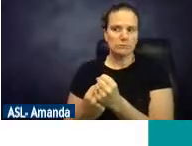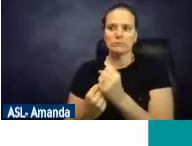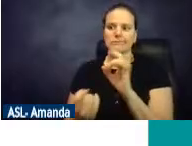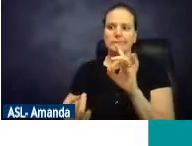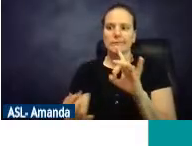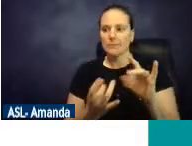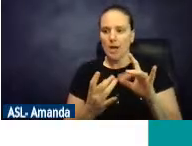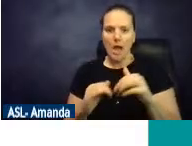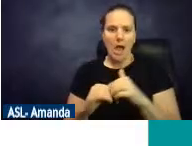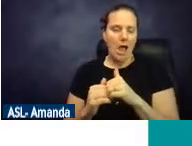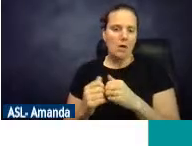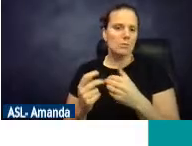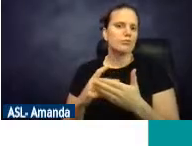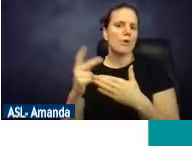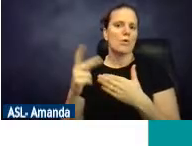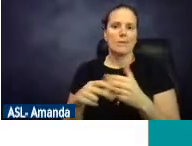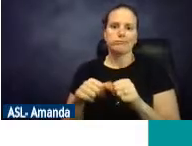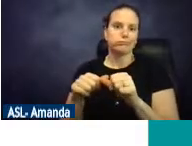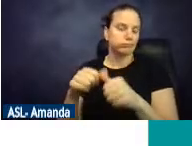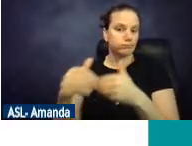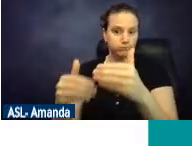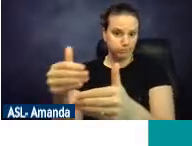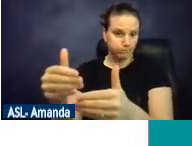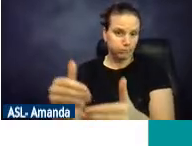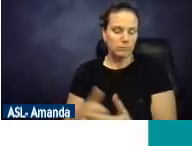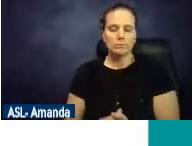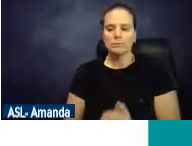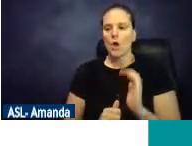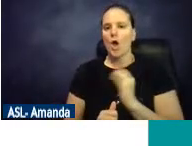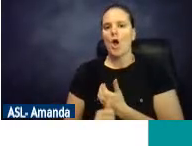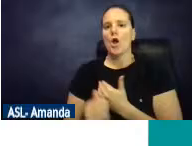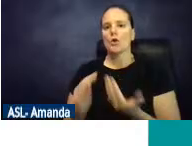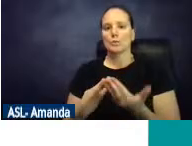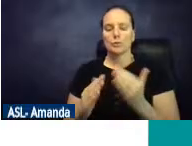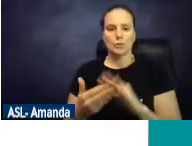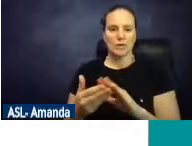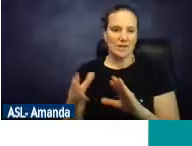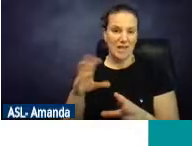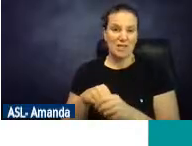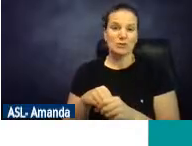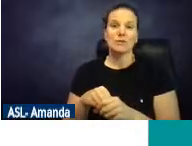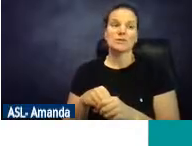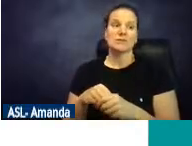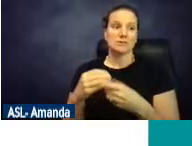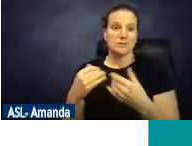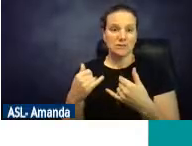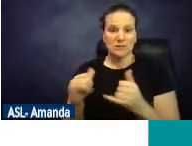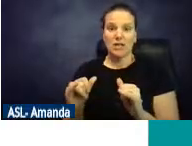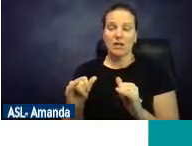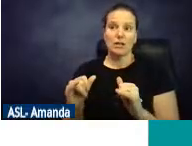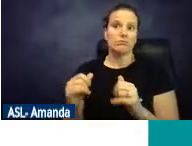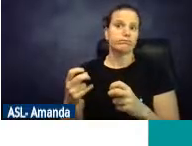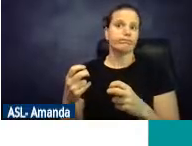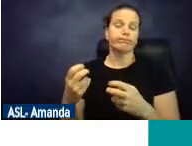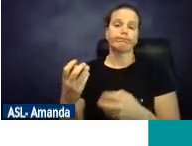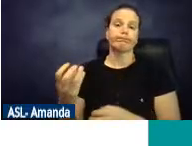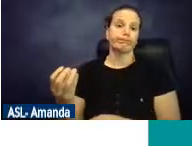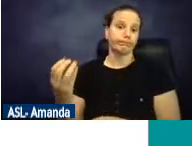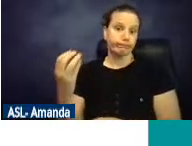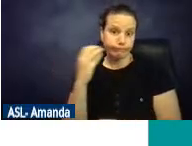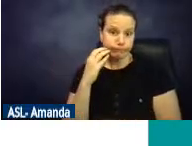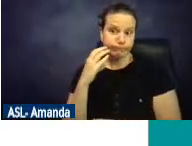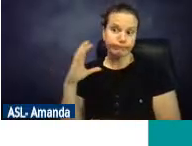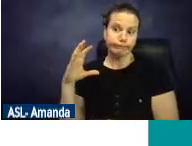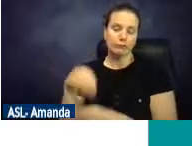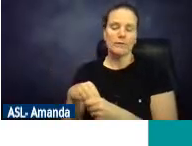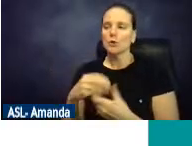the program moves forward. And our community engagement is still being very robust. We did not want to go quiet,